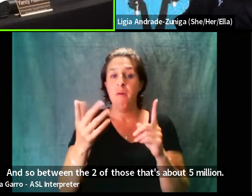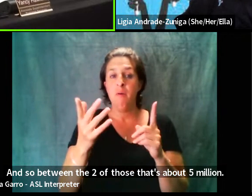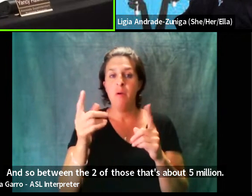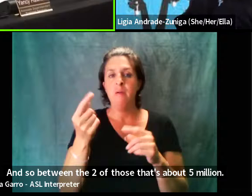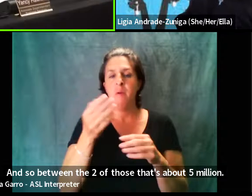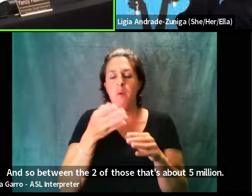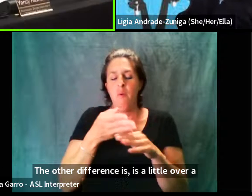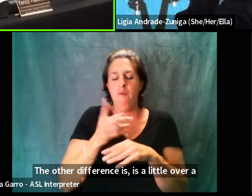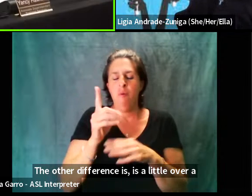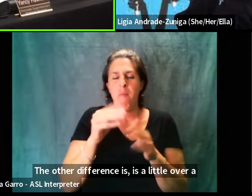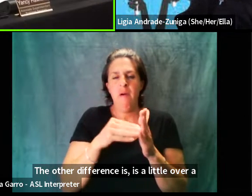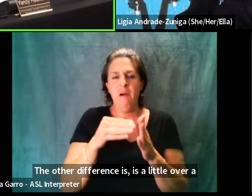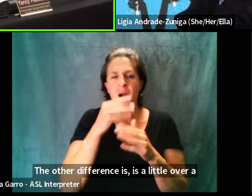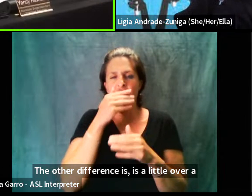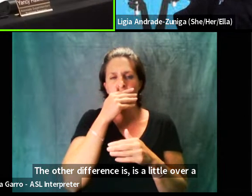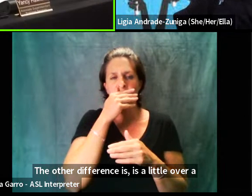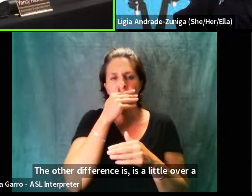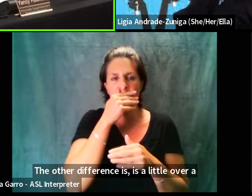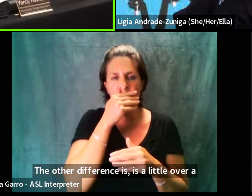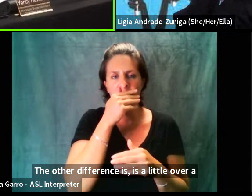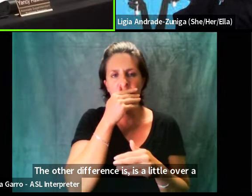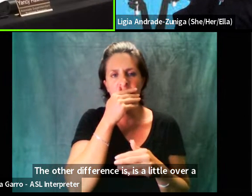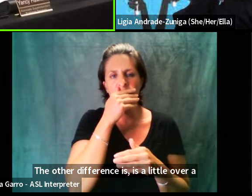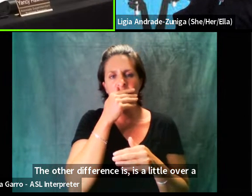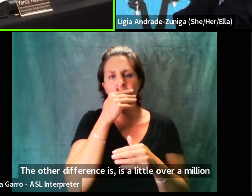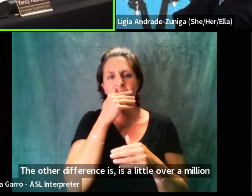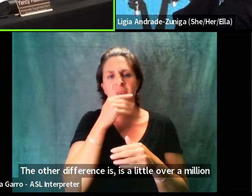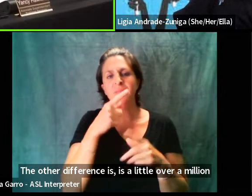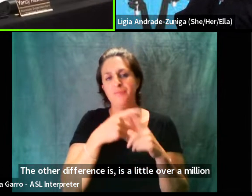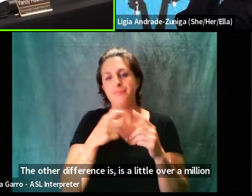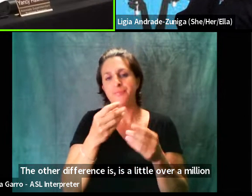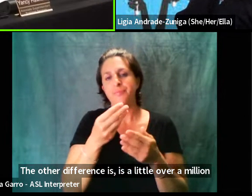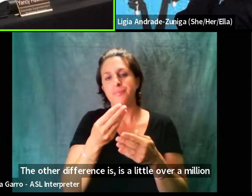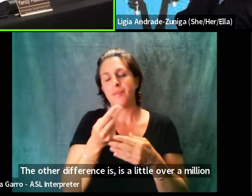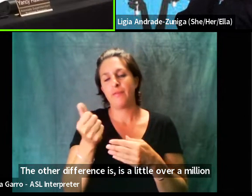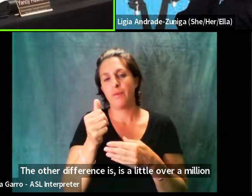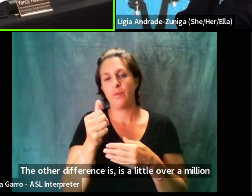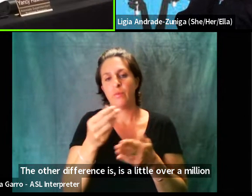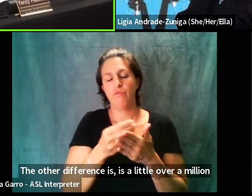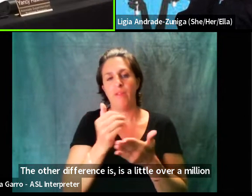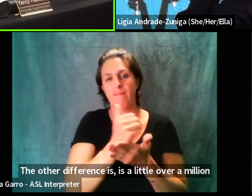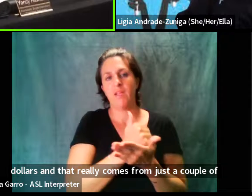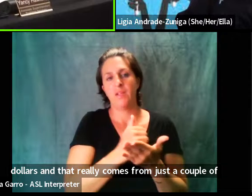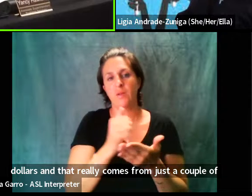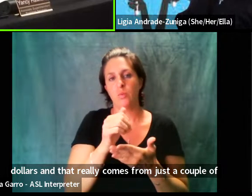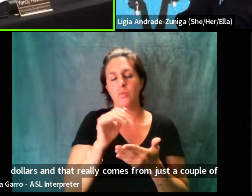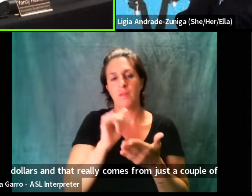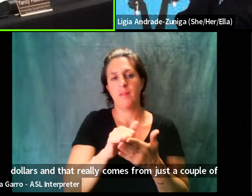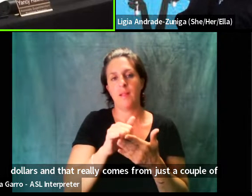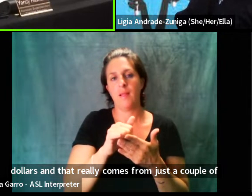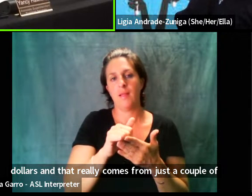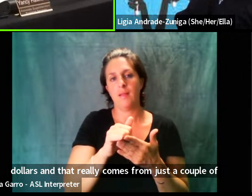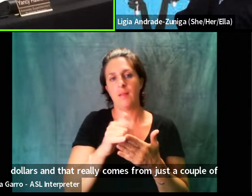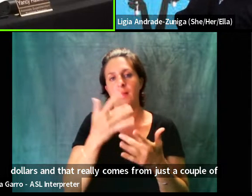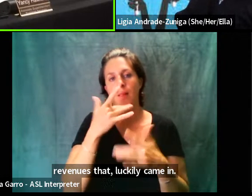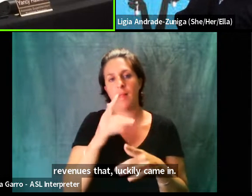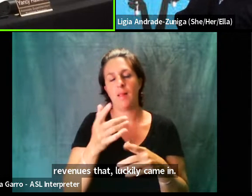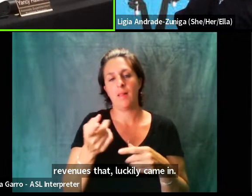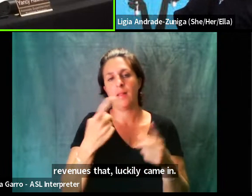million. And that really comes from just a couple of revenues that luckily came in a little